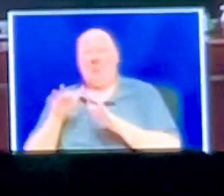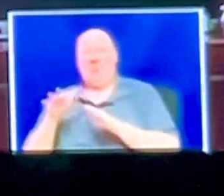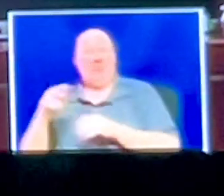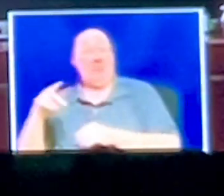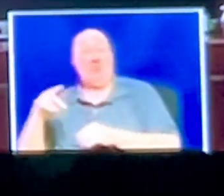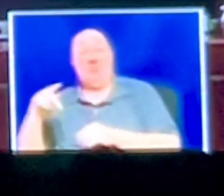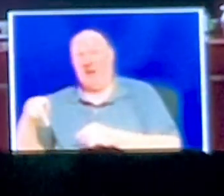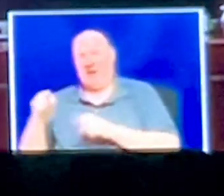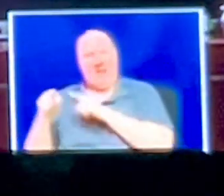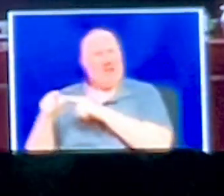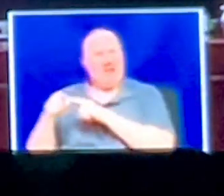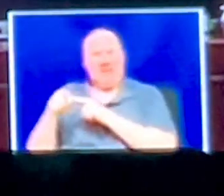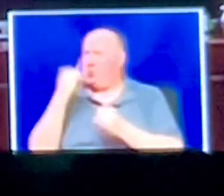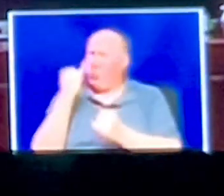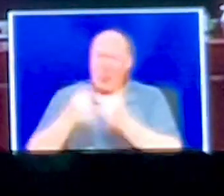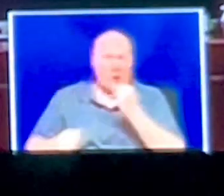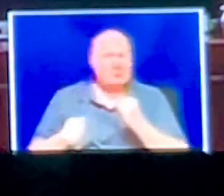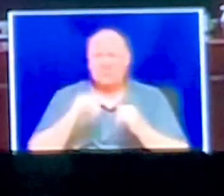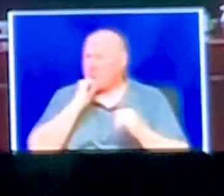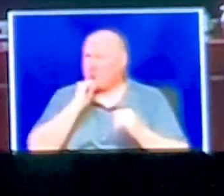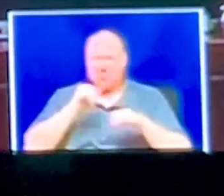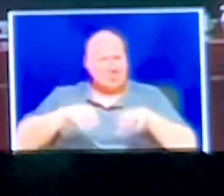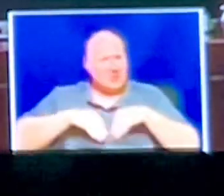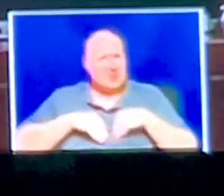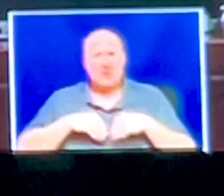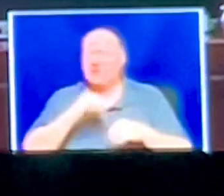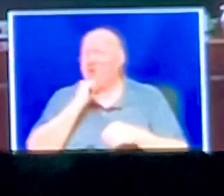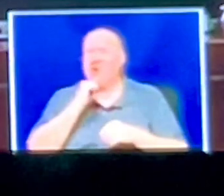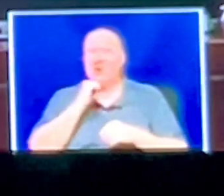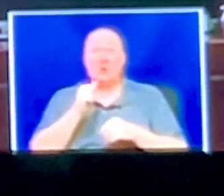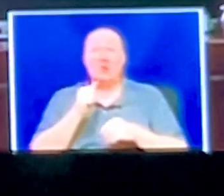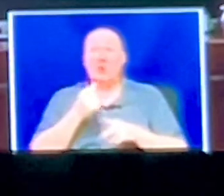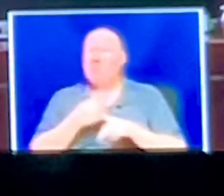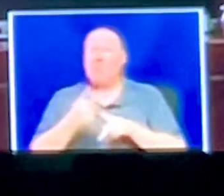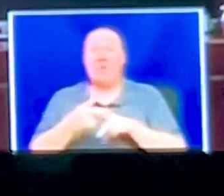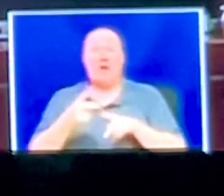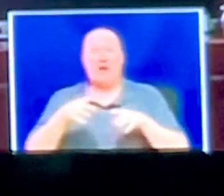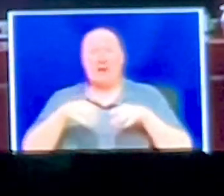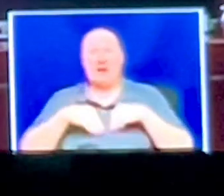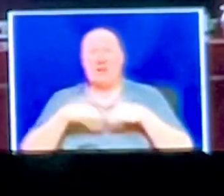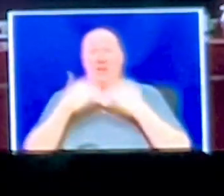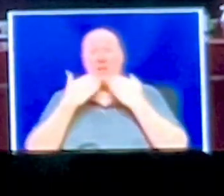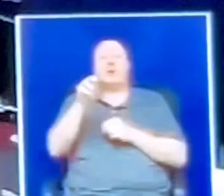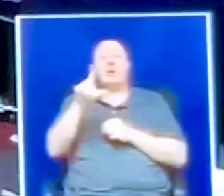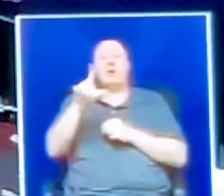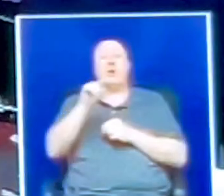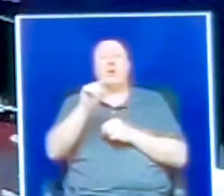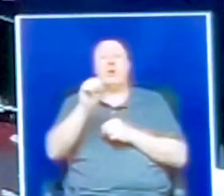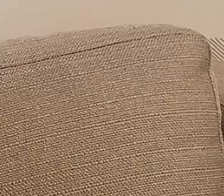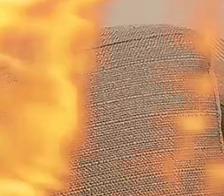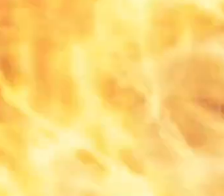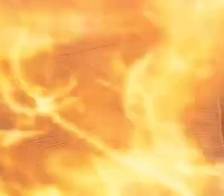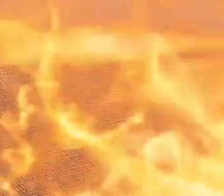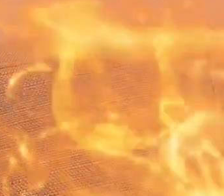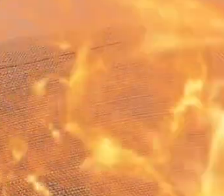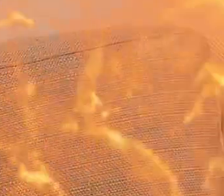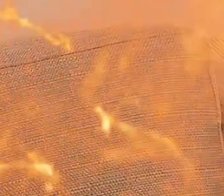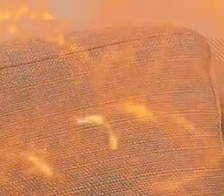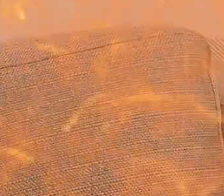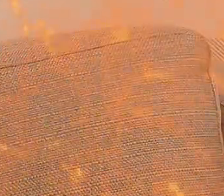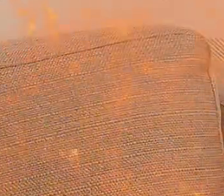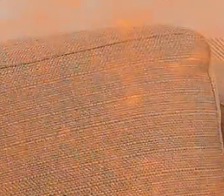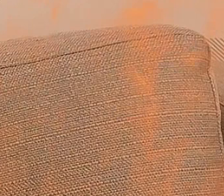is intolerable, and we will not pretend to accept it. I thank you, Chairperson. I love